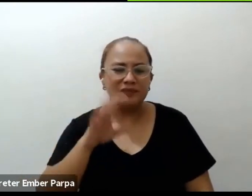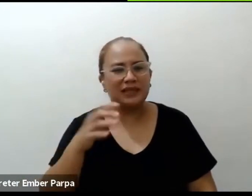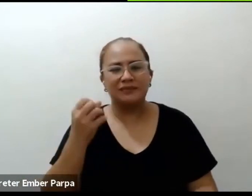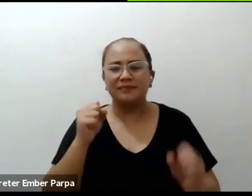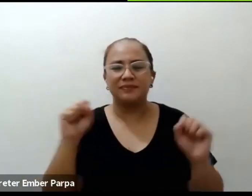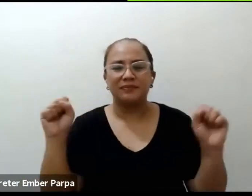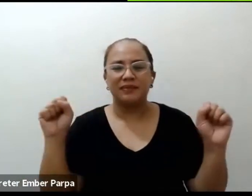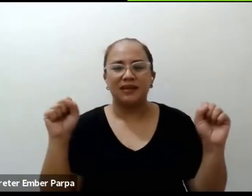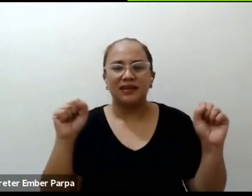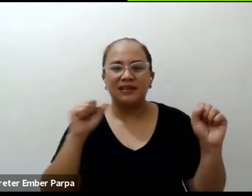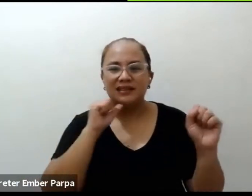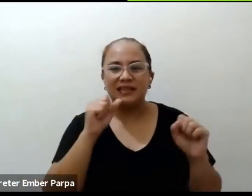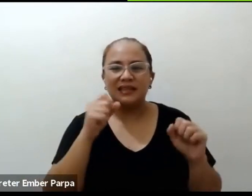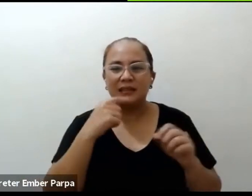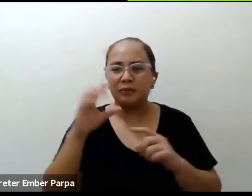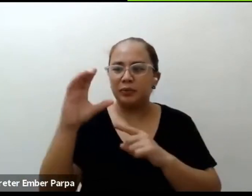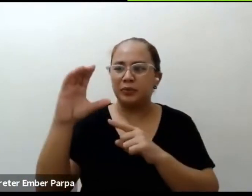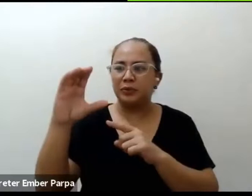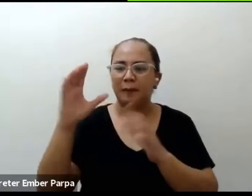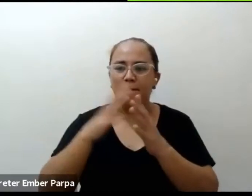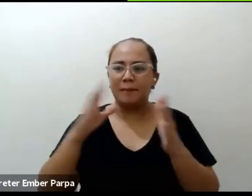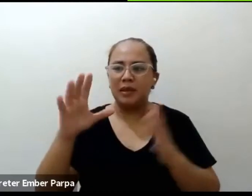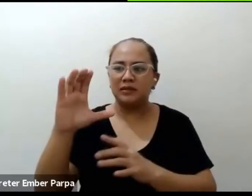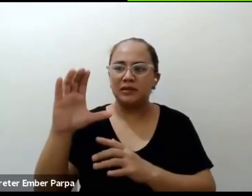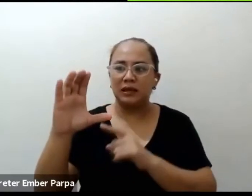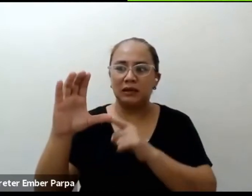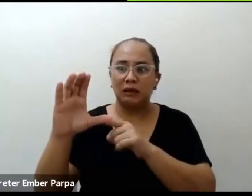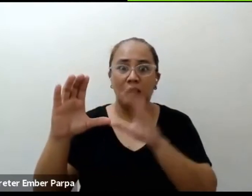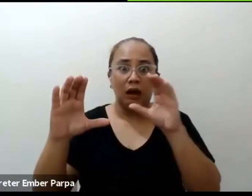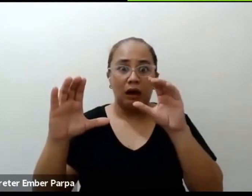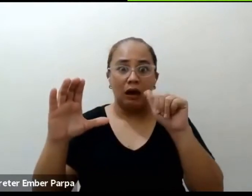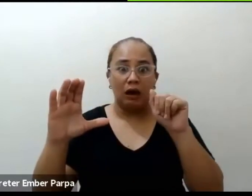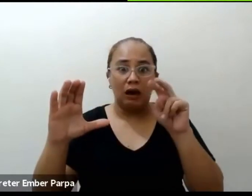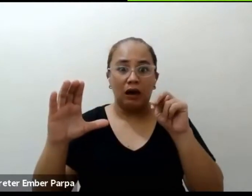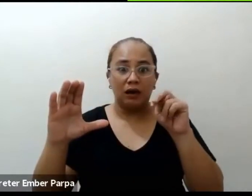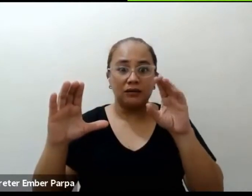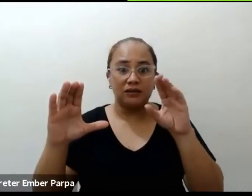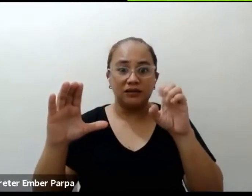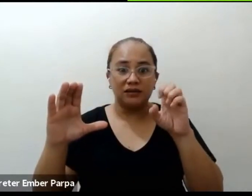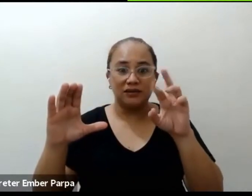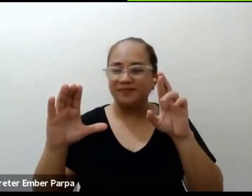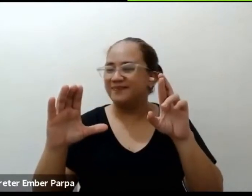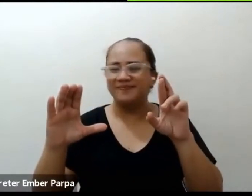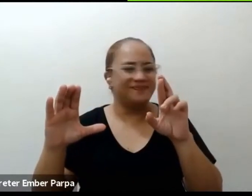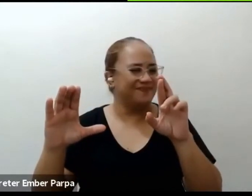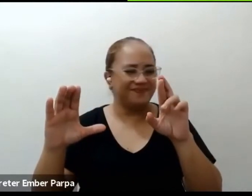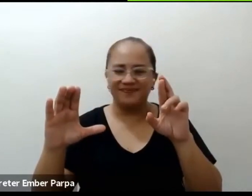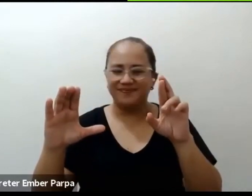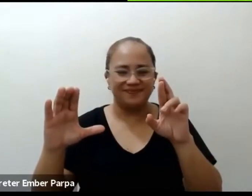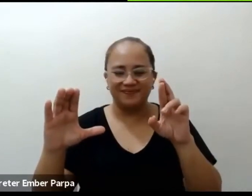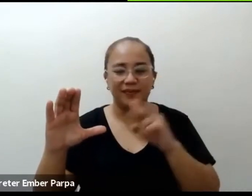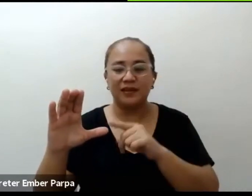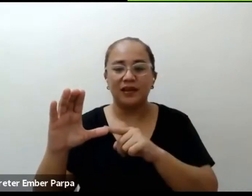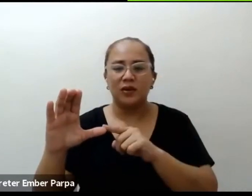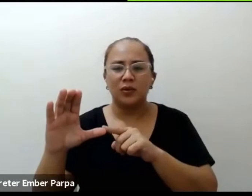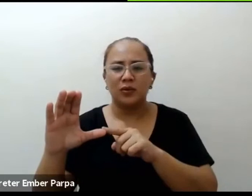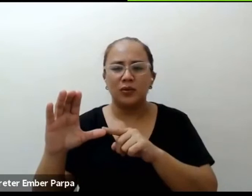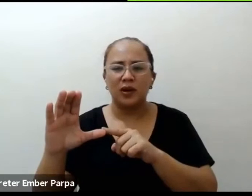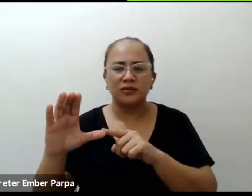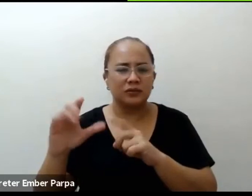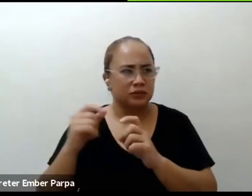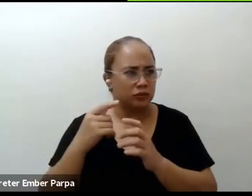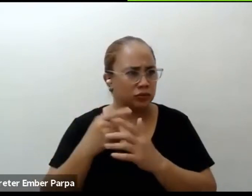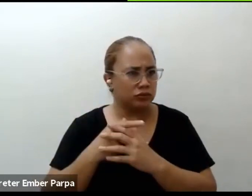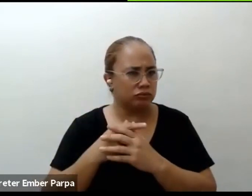binanggit ang big C. No? And the big C here is not cancer. No? In the end, Dr. Cabral did, was it Dr. Cabral or